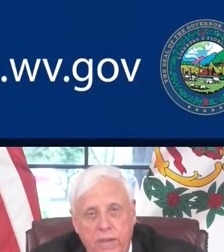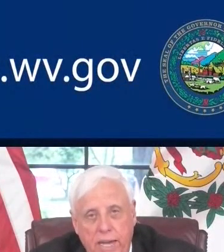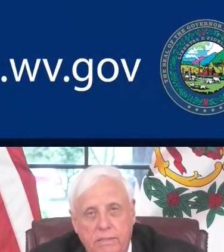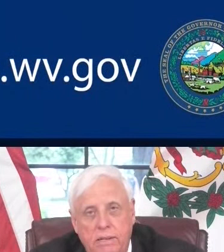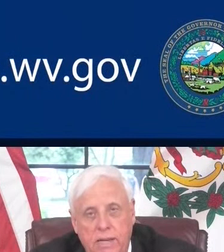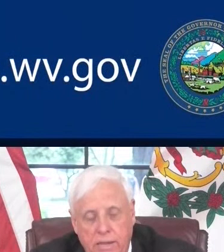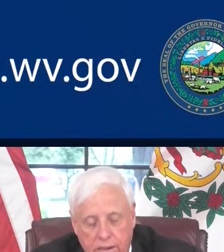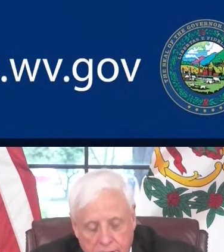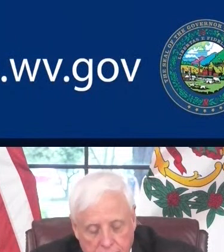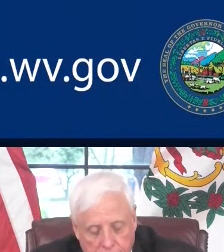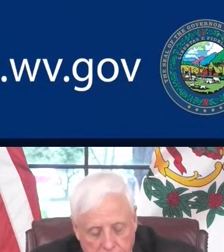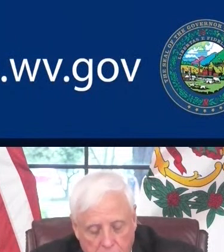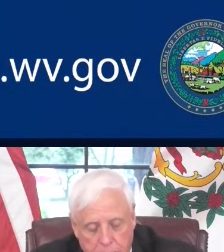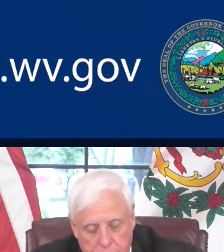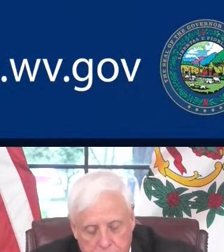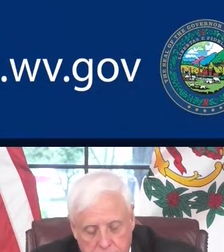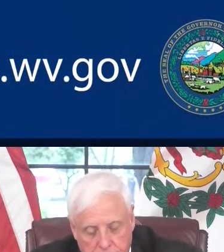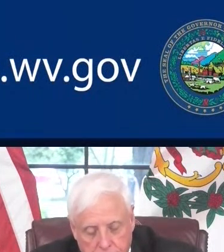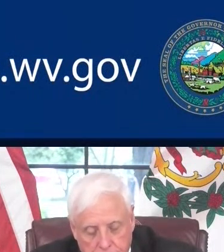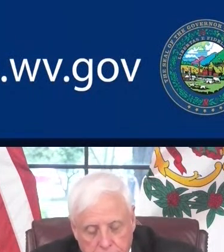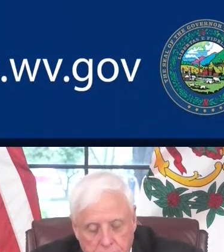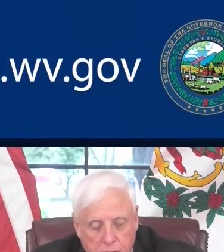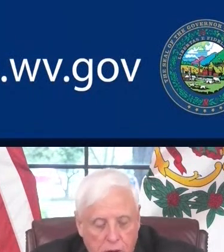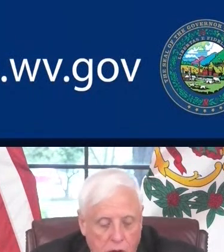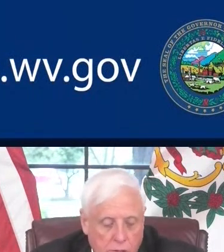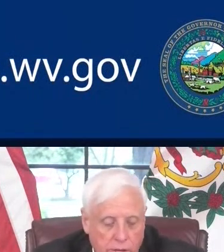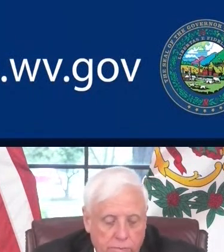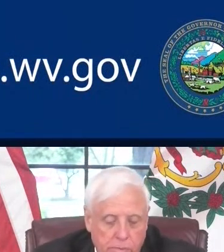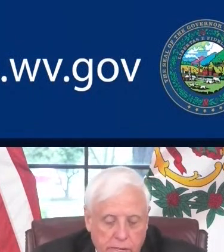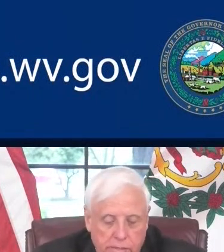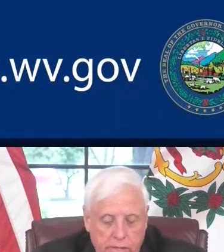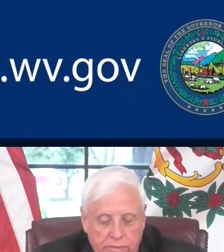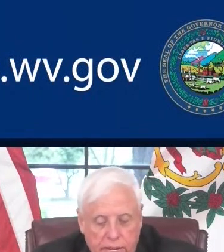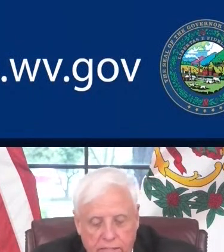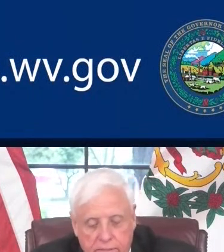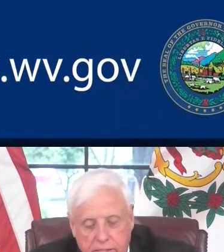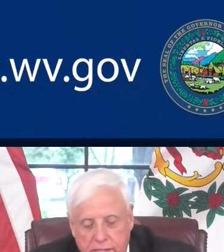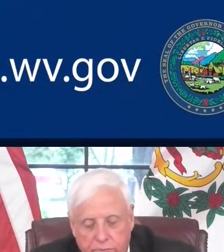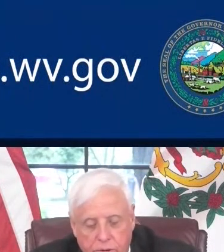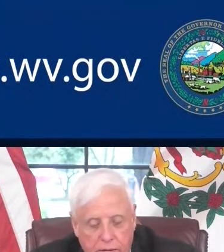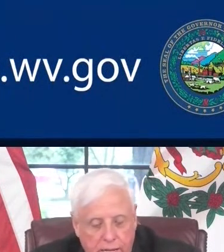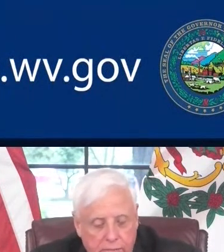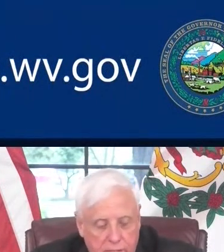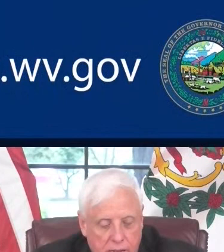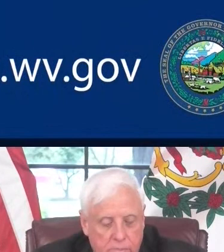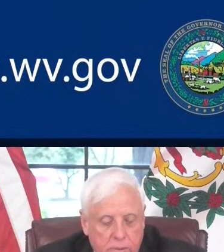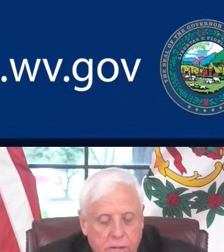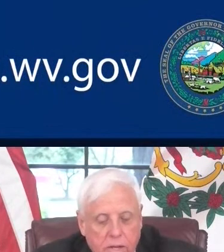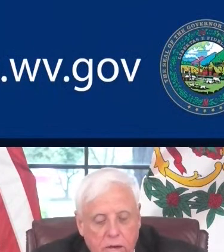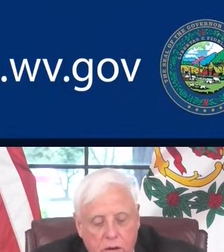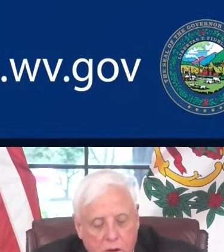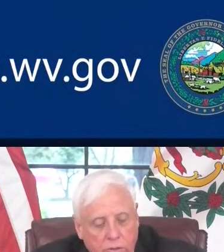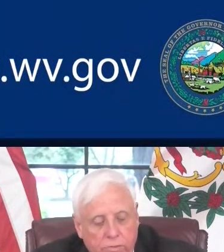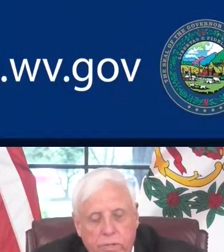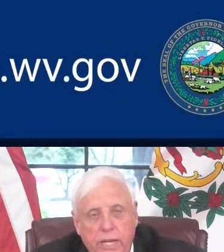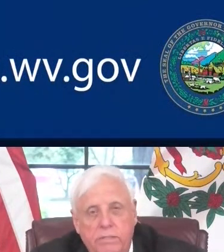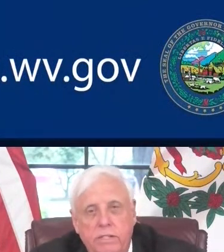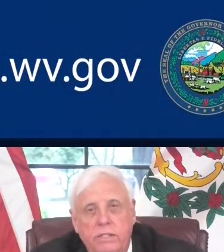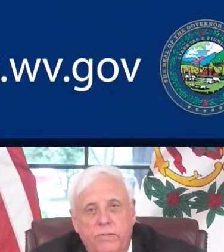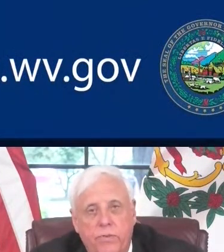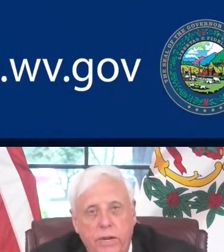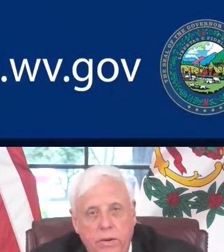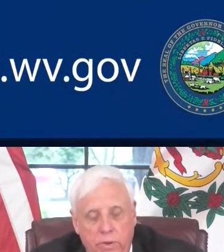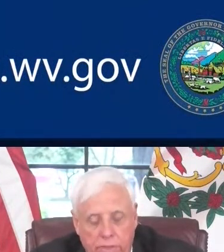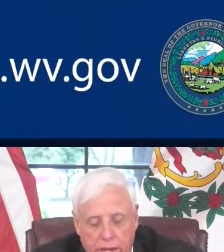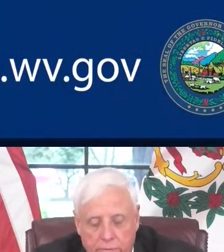kids vaccinated. Help us. All the information on the vaccine info line's up. All the testing